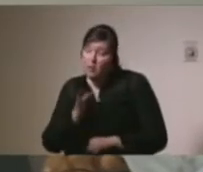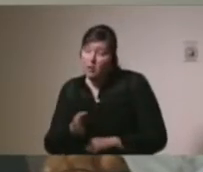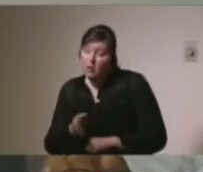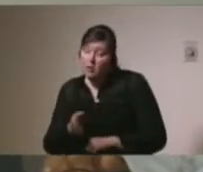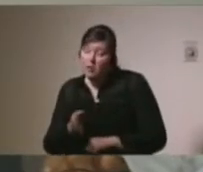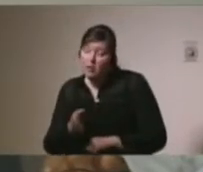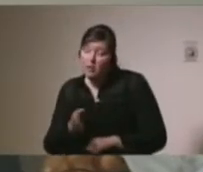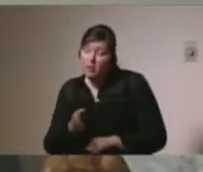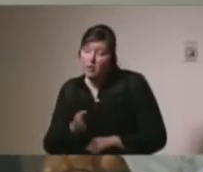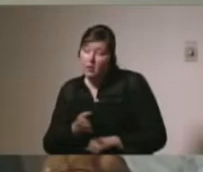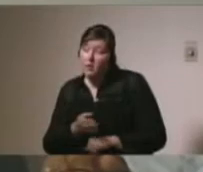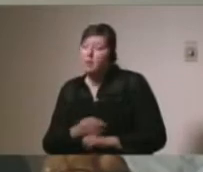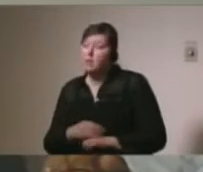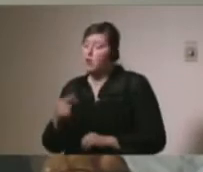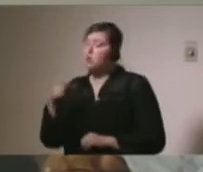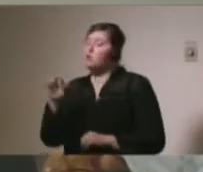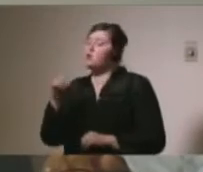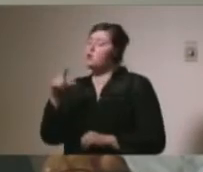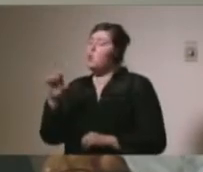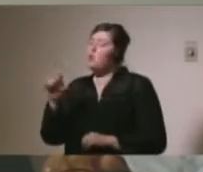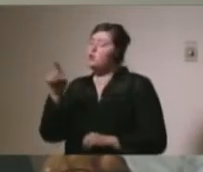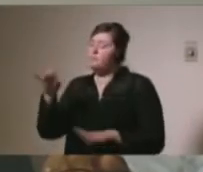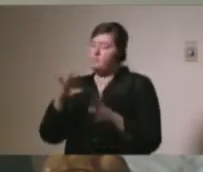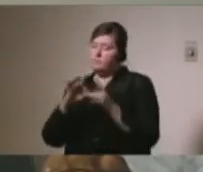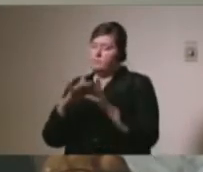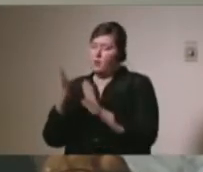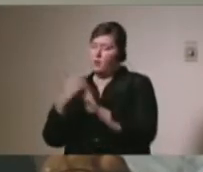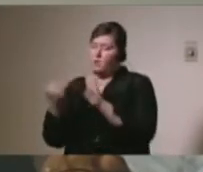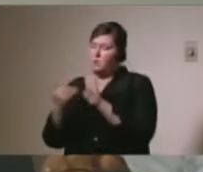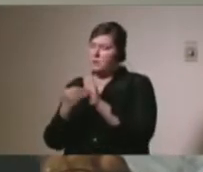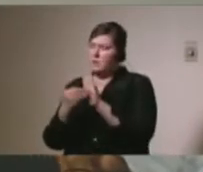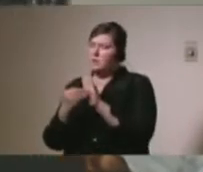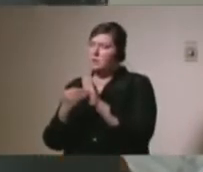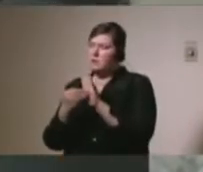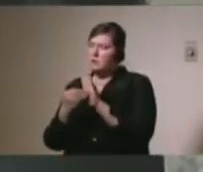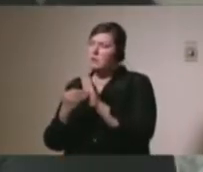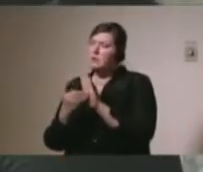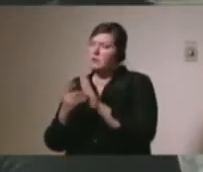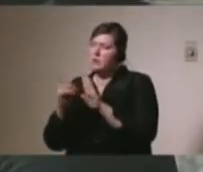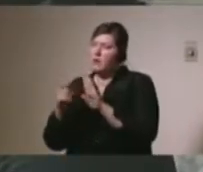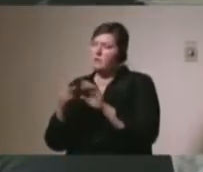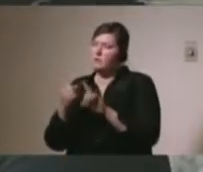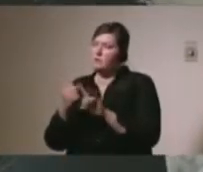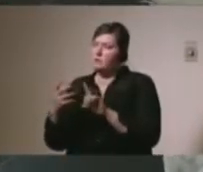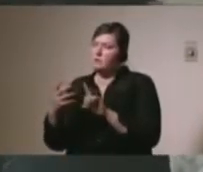you were mentioning, George, in New Zealand, that you've got to kind of grow your market Values, share. yeah.